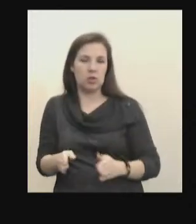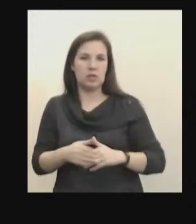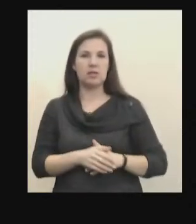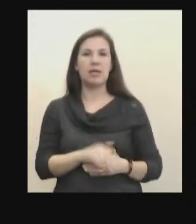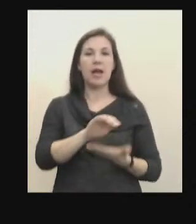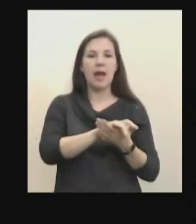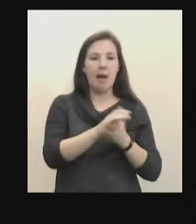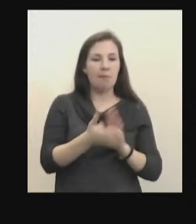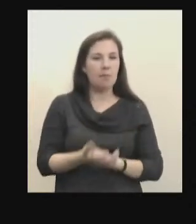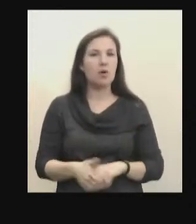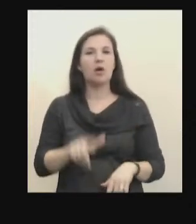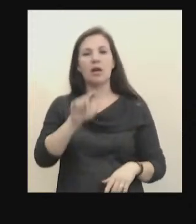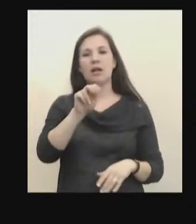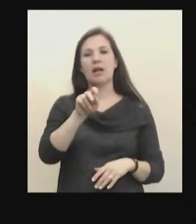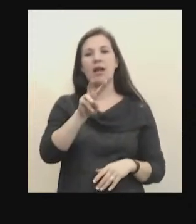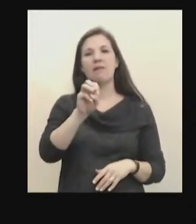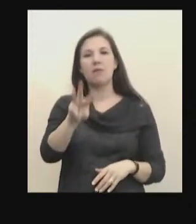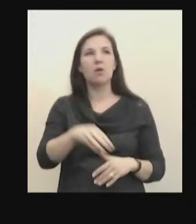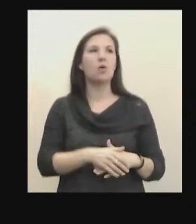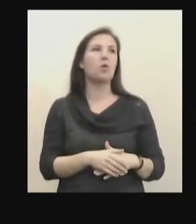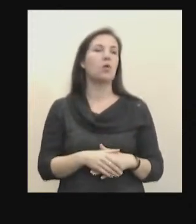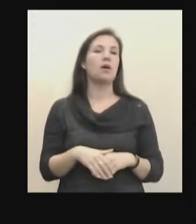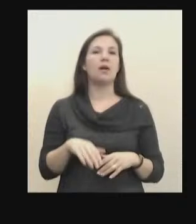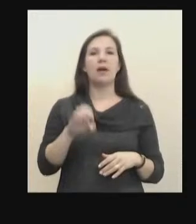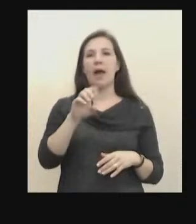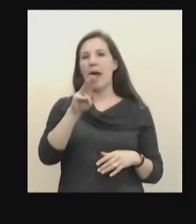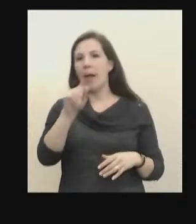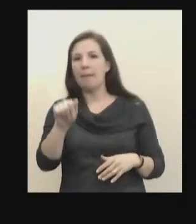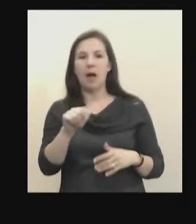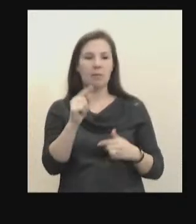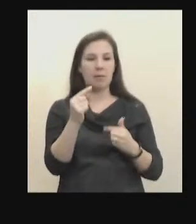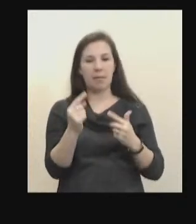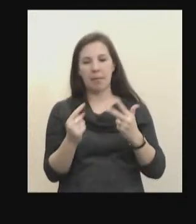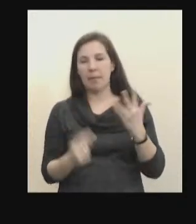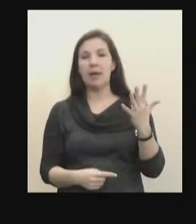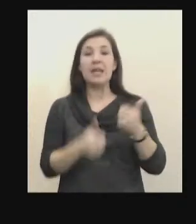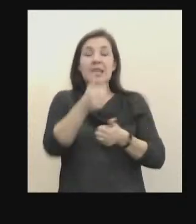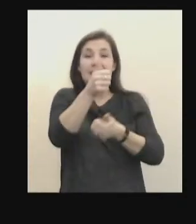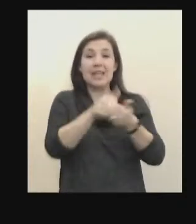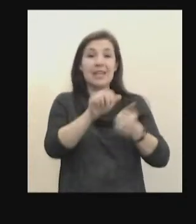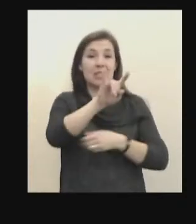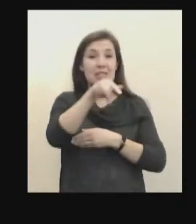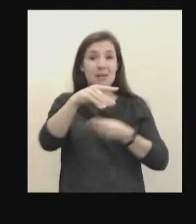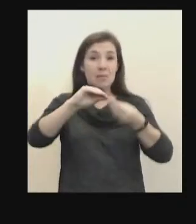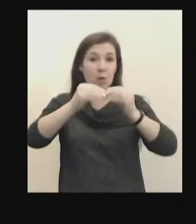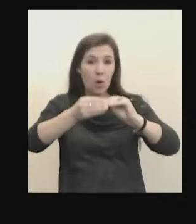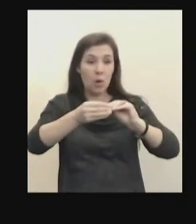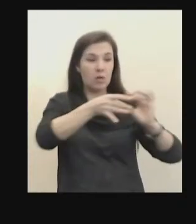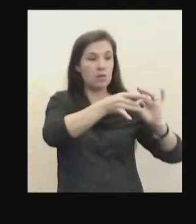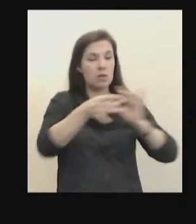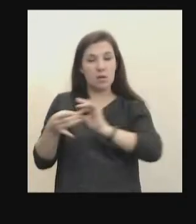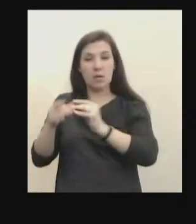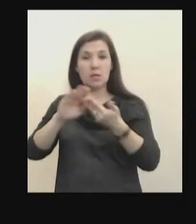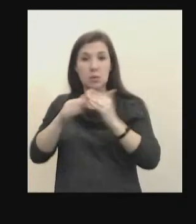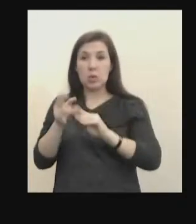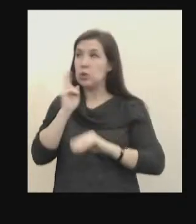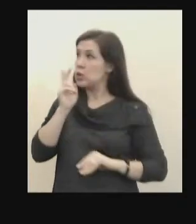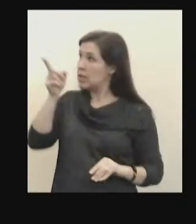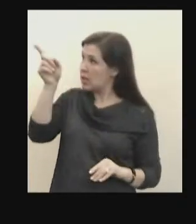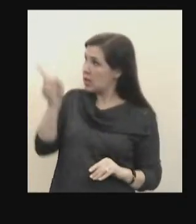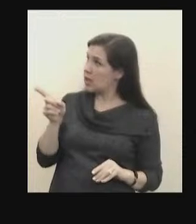Grand Island, Elma, Derby. Every zip code and corresponding community you see on the screen has a case rate